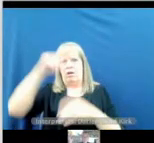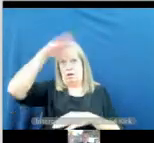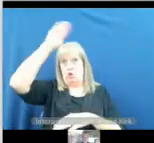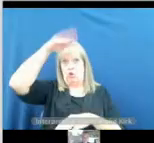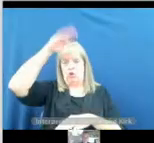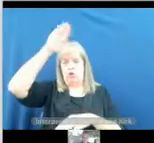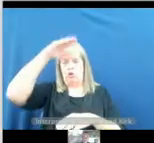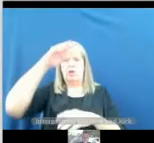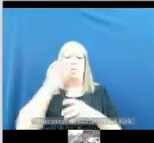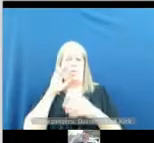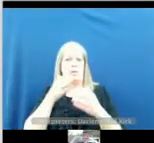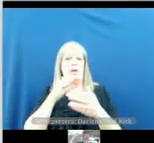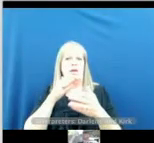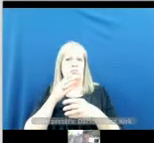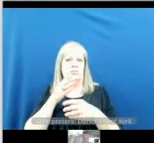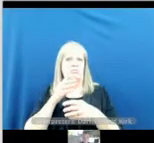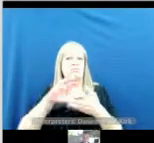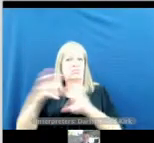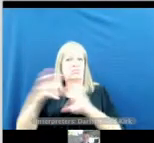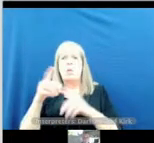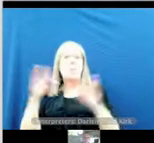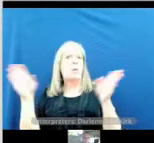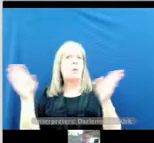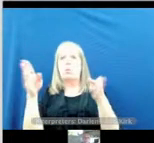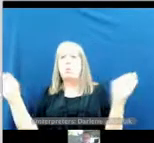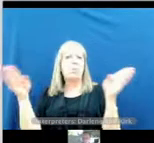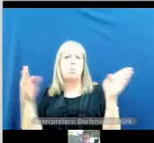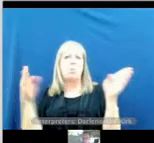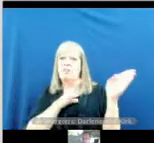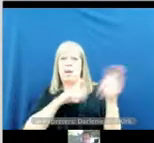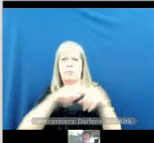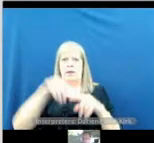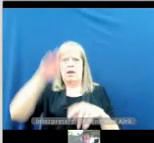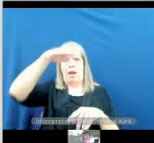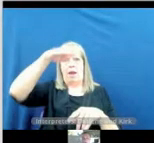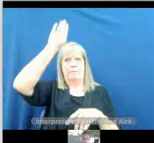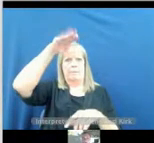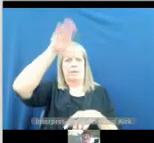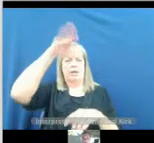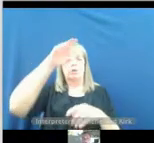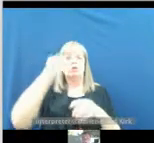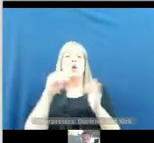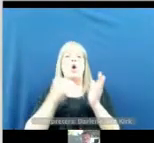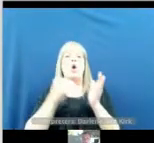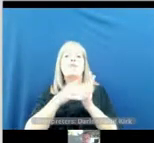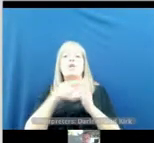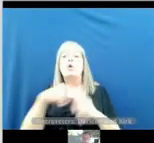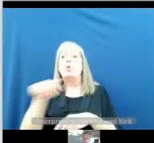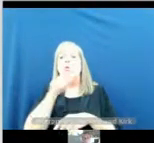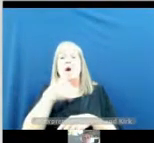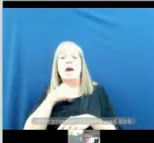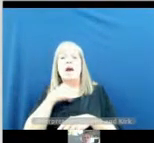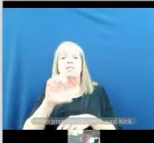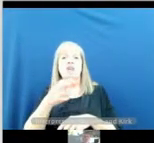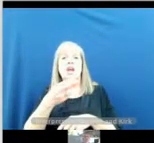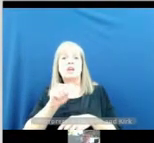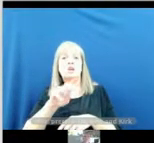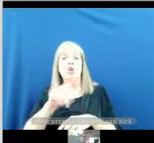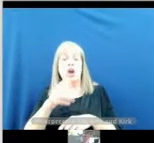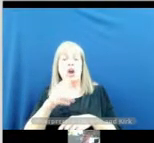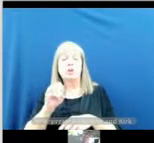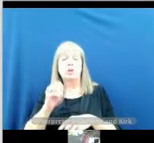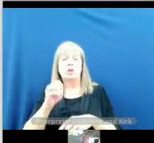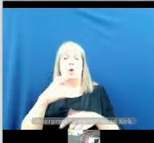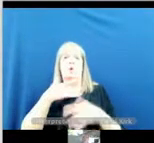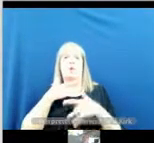on the sides, but the upper peripheral fields of vision. And so oftentimes students who have charge syndrome will walk with their heads